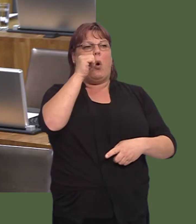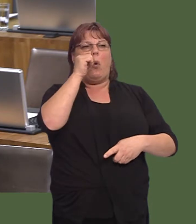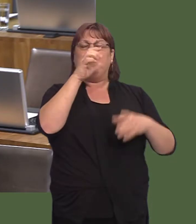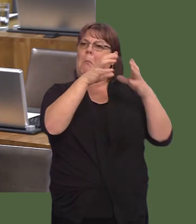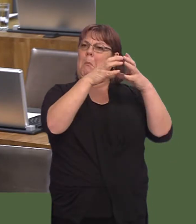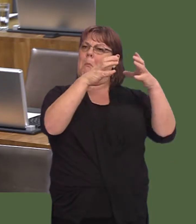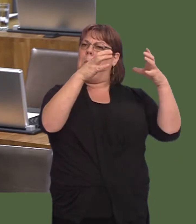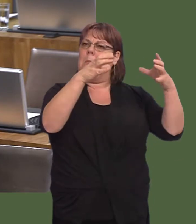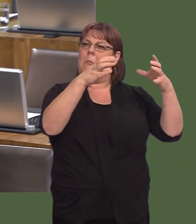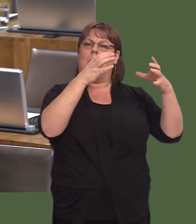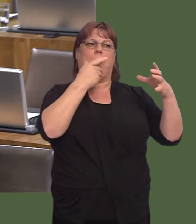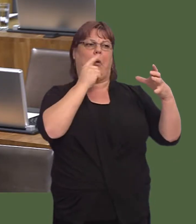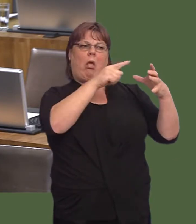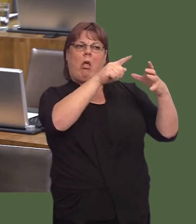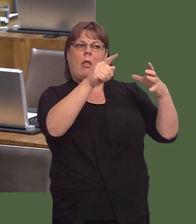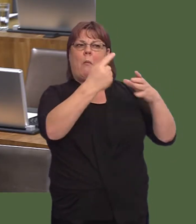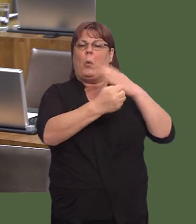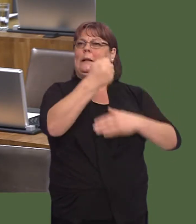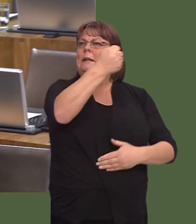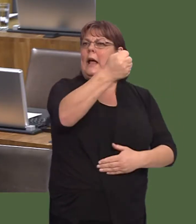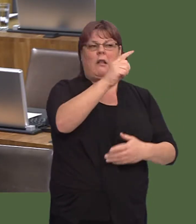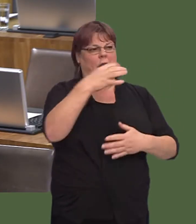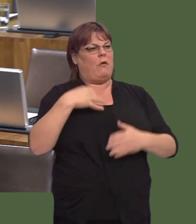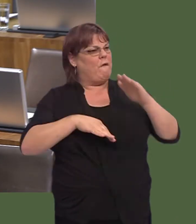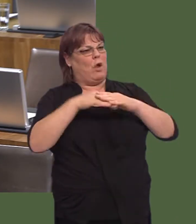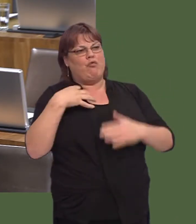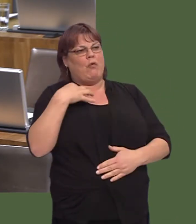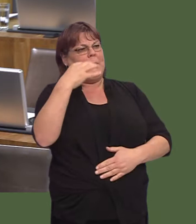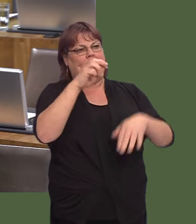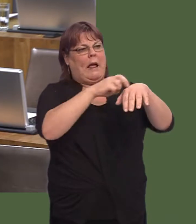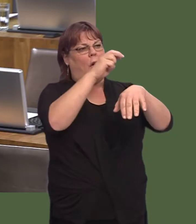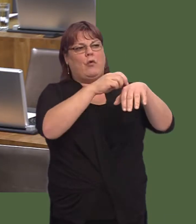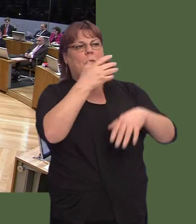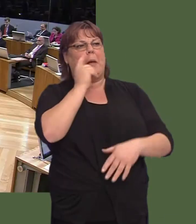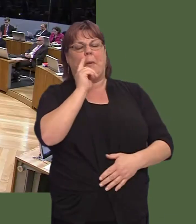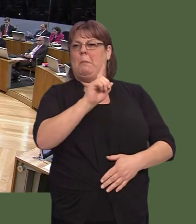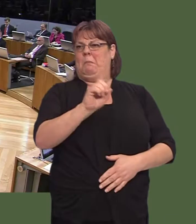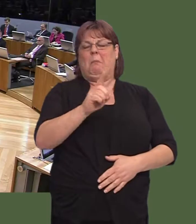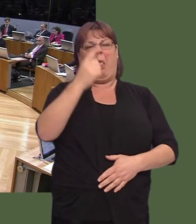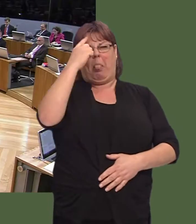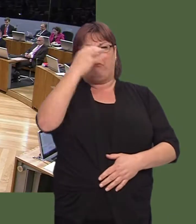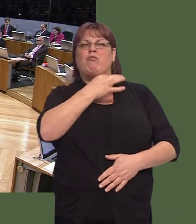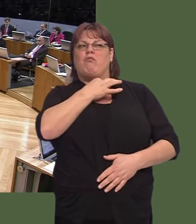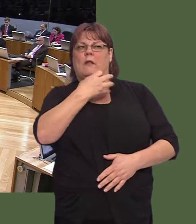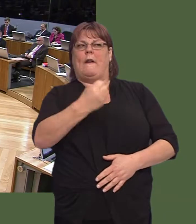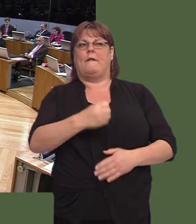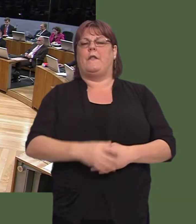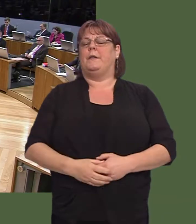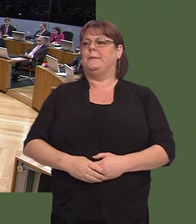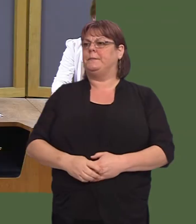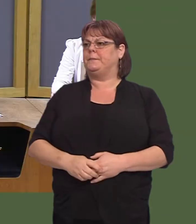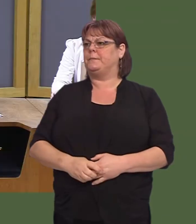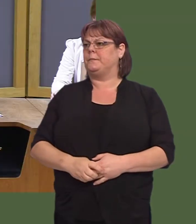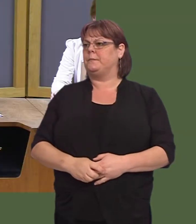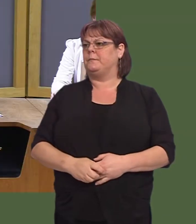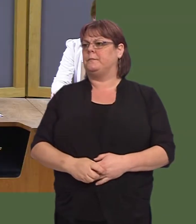that represents the majority of people in Northern Ireland? Can the member not see there are dangers in that? Prif Weinidog. Diolch yn fawr iawn, Llywydd.